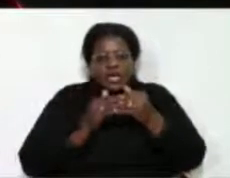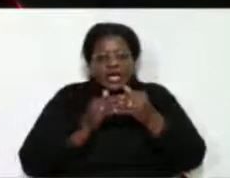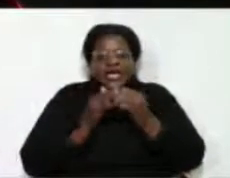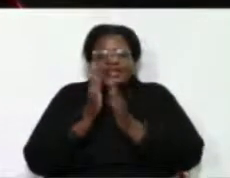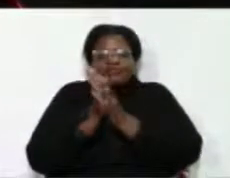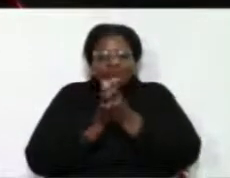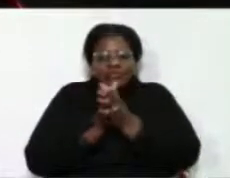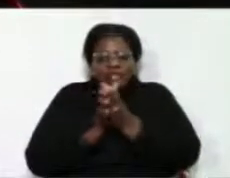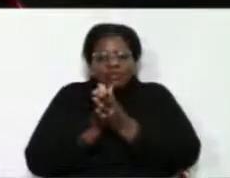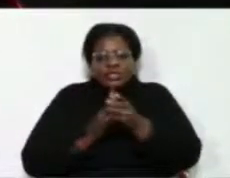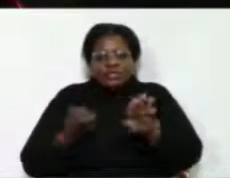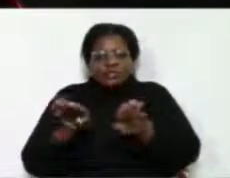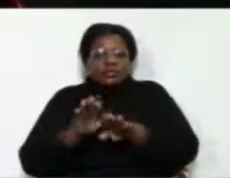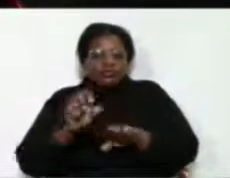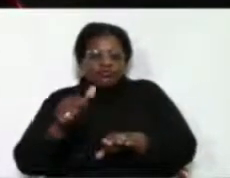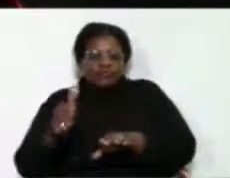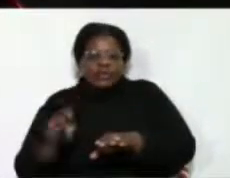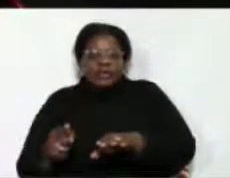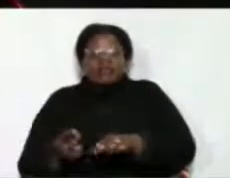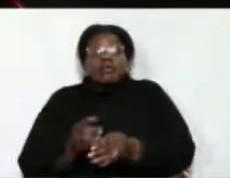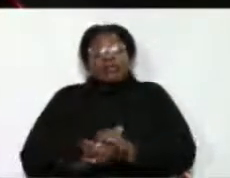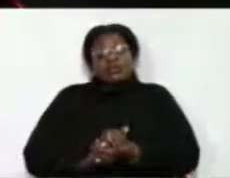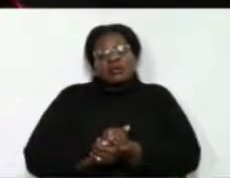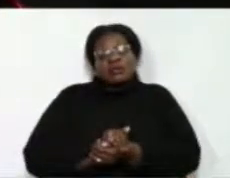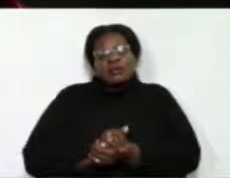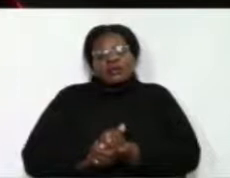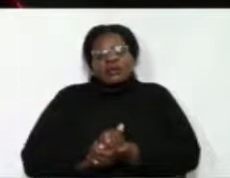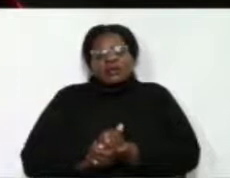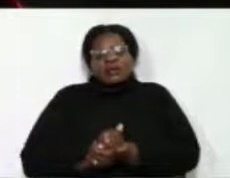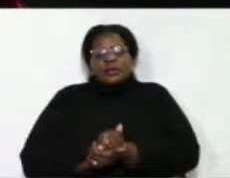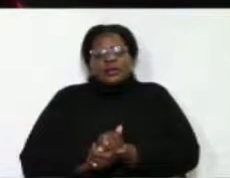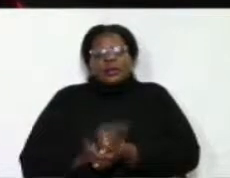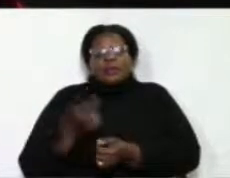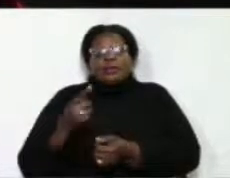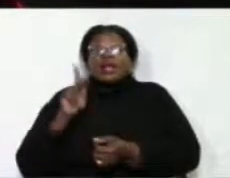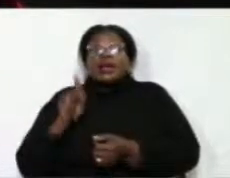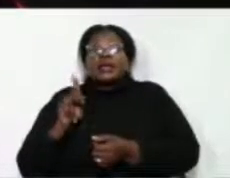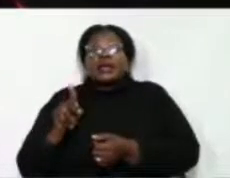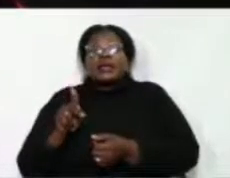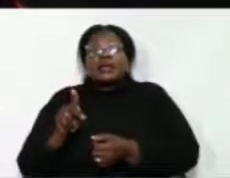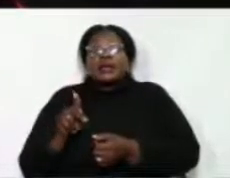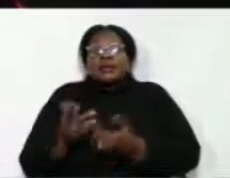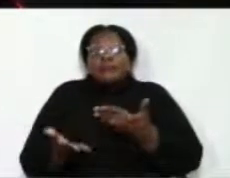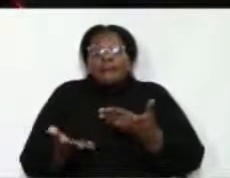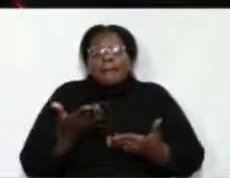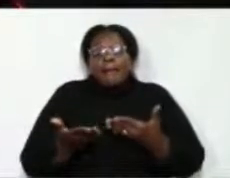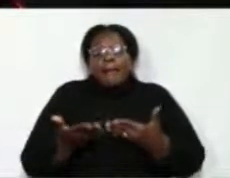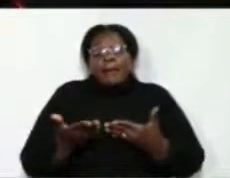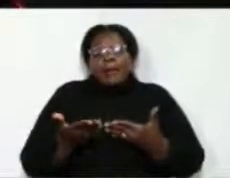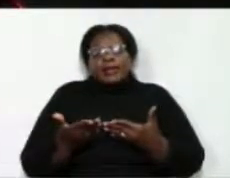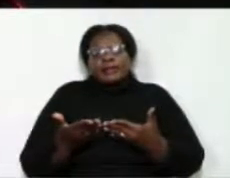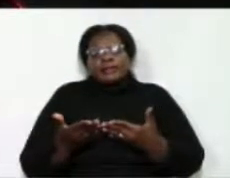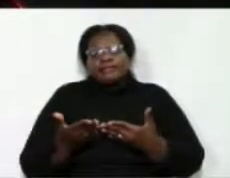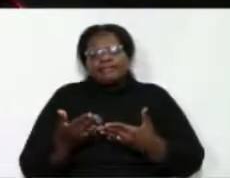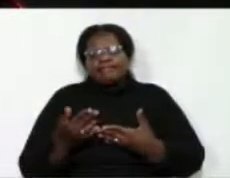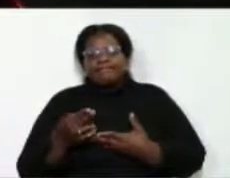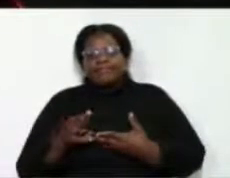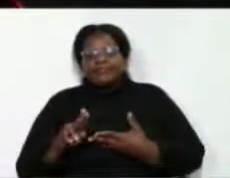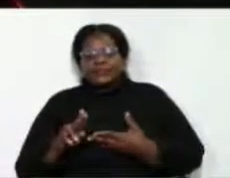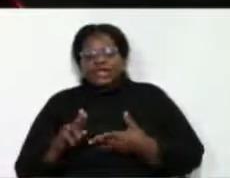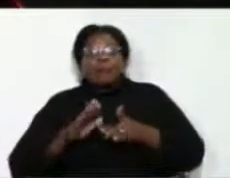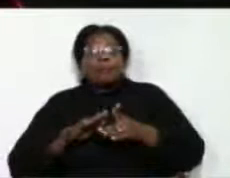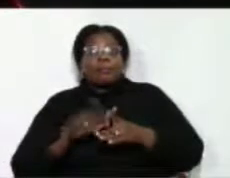some other terminology for it in our presentation, but it could also be that it's not about